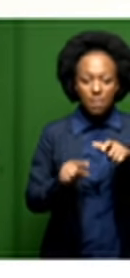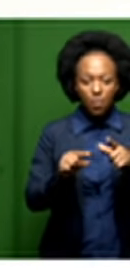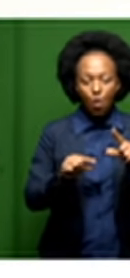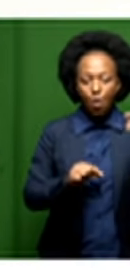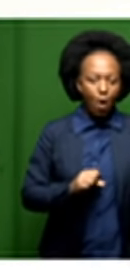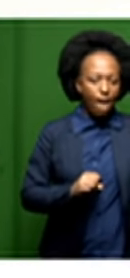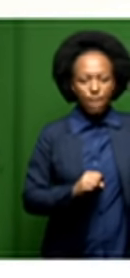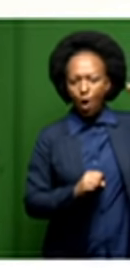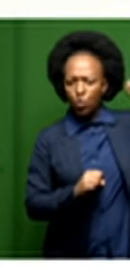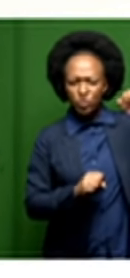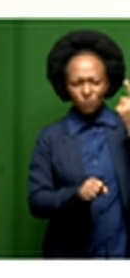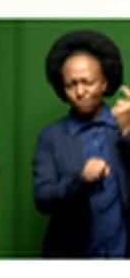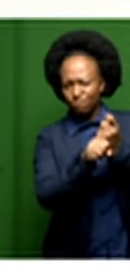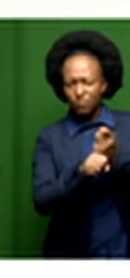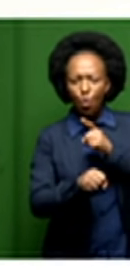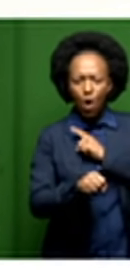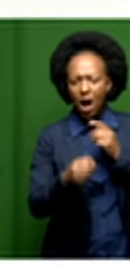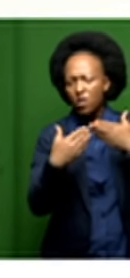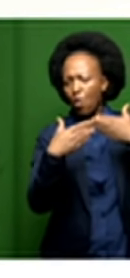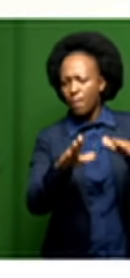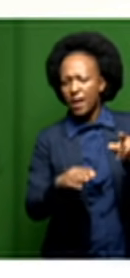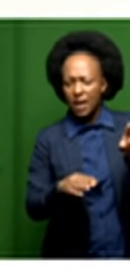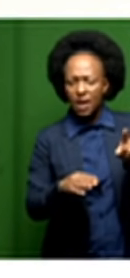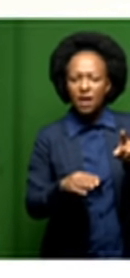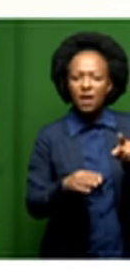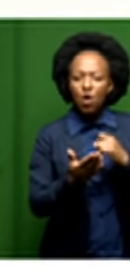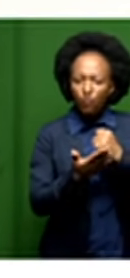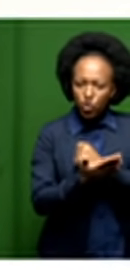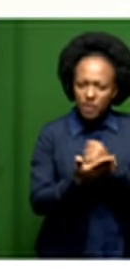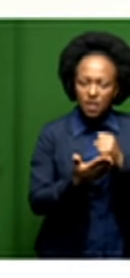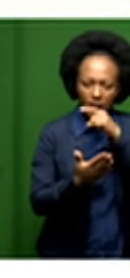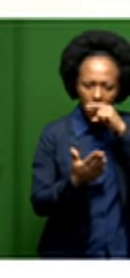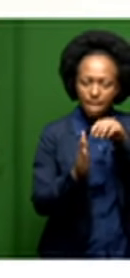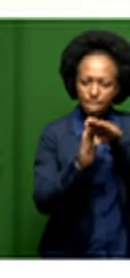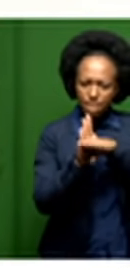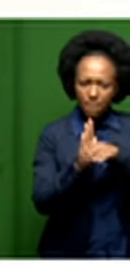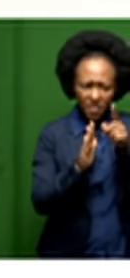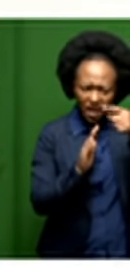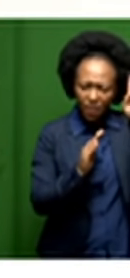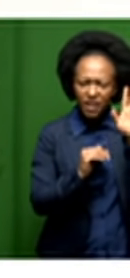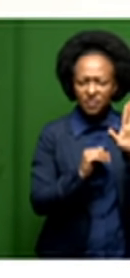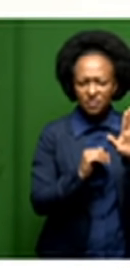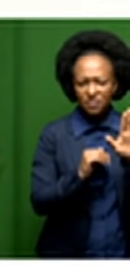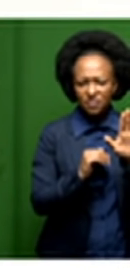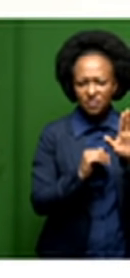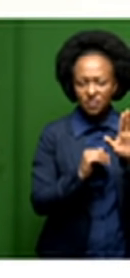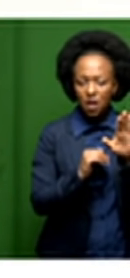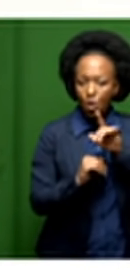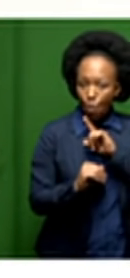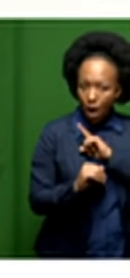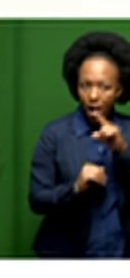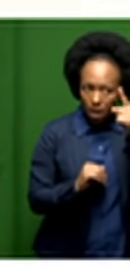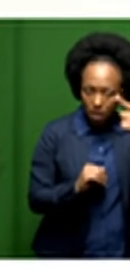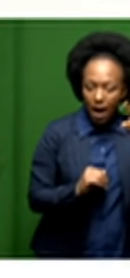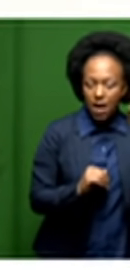to the opening up of registration for candidates are actually quite correct in the sense that